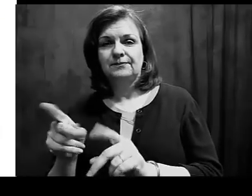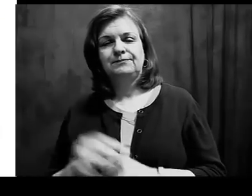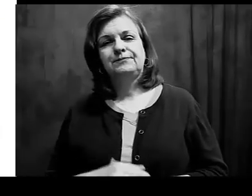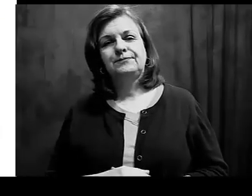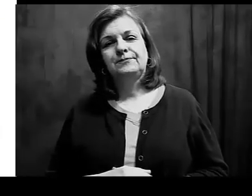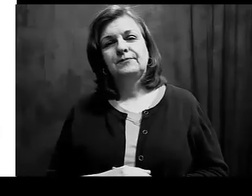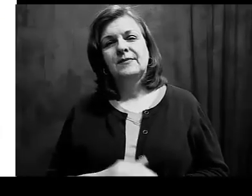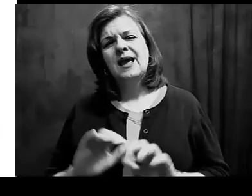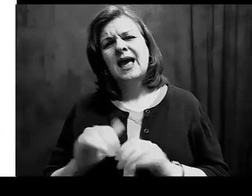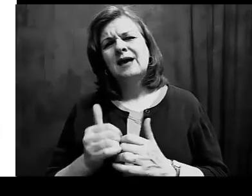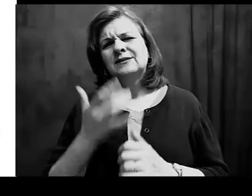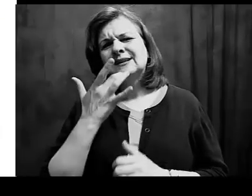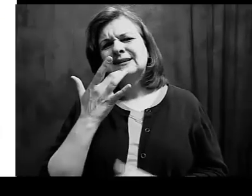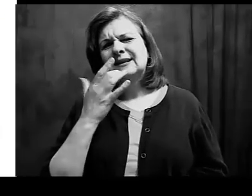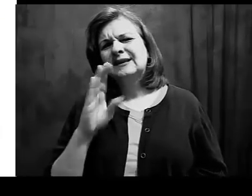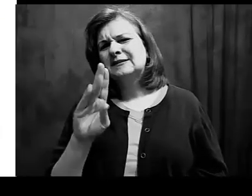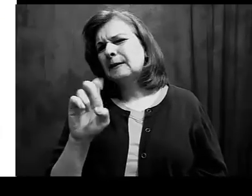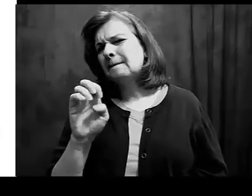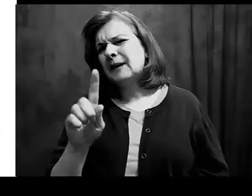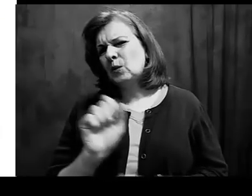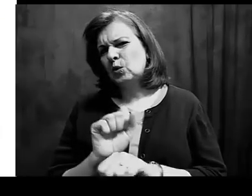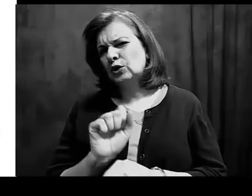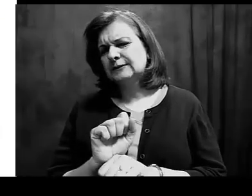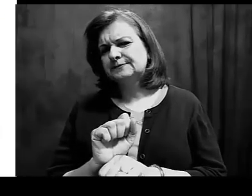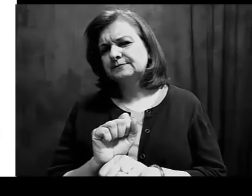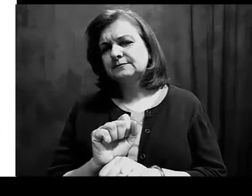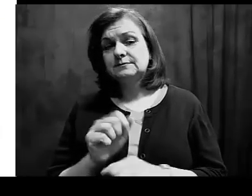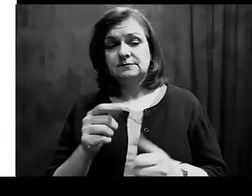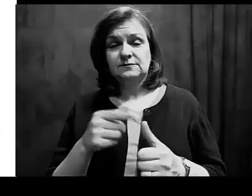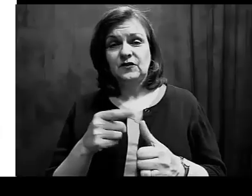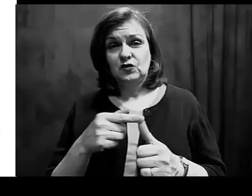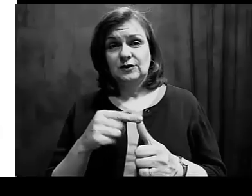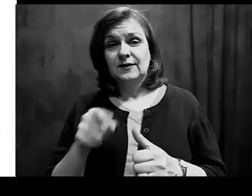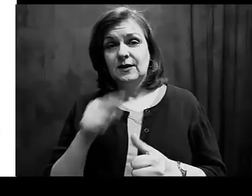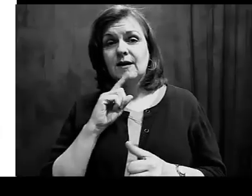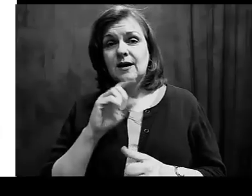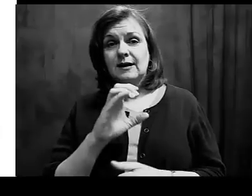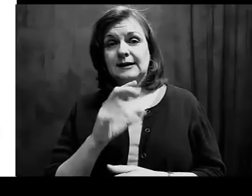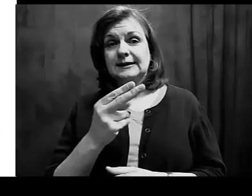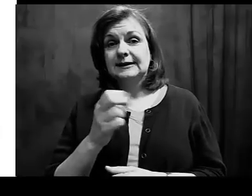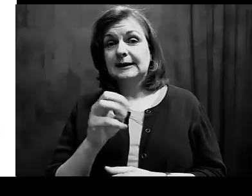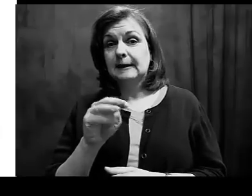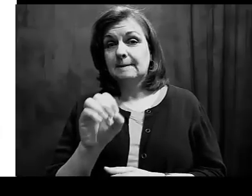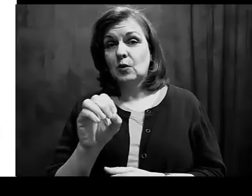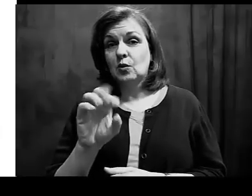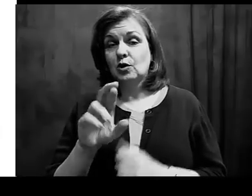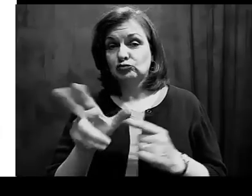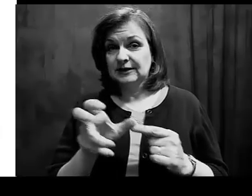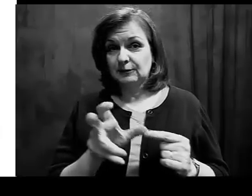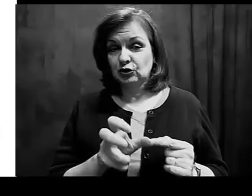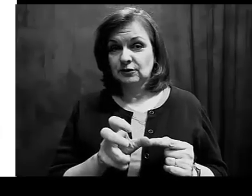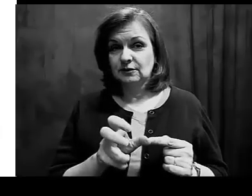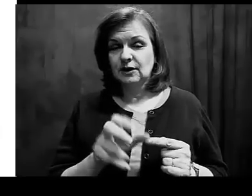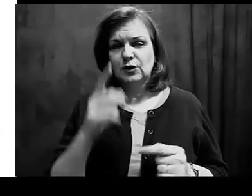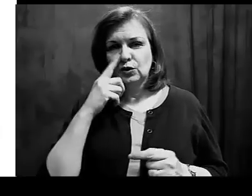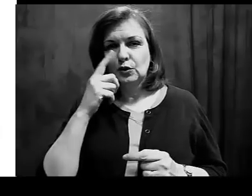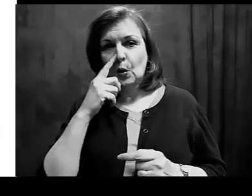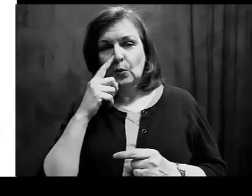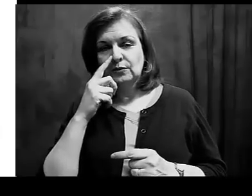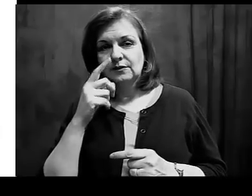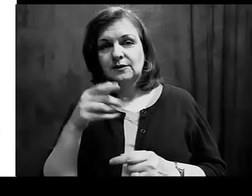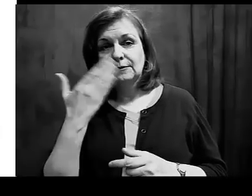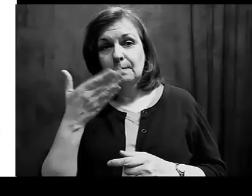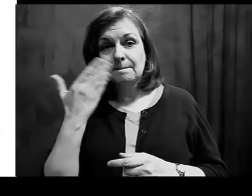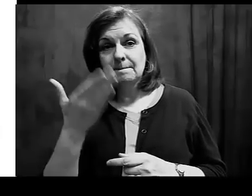bud actually work? Well, for your taste buds, they're chemoreceptors, but so are your smell receptors in your